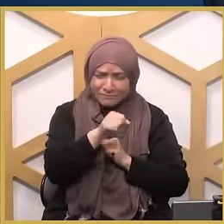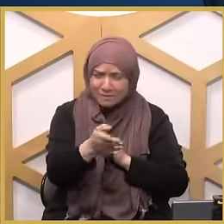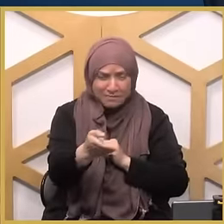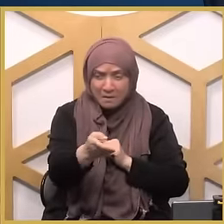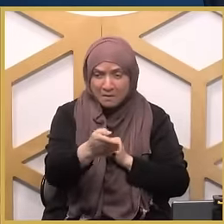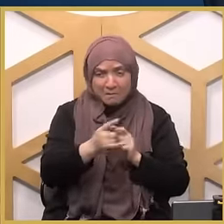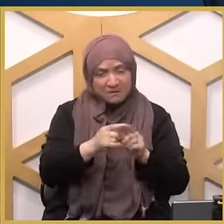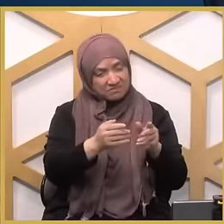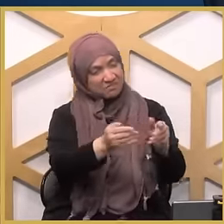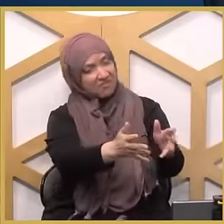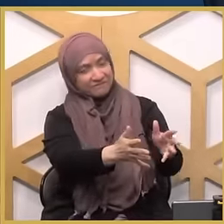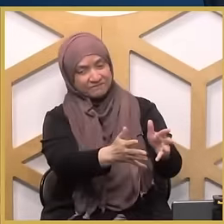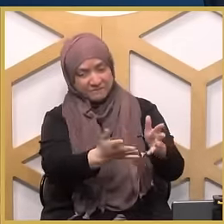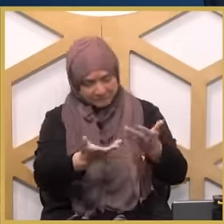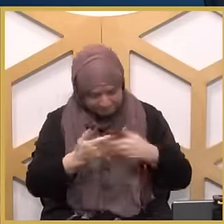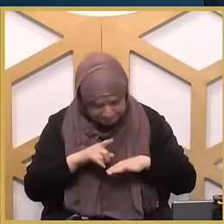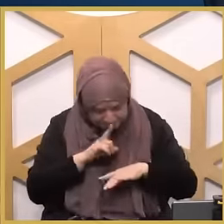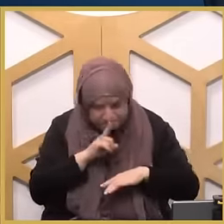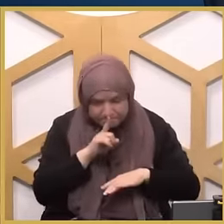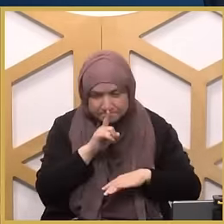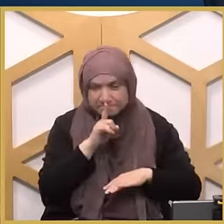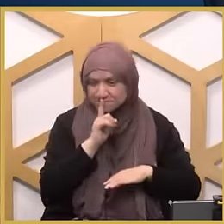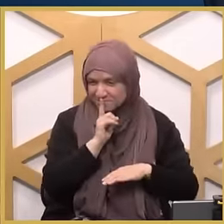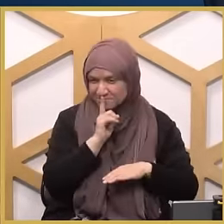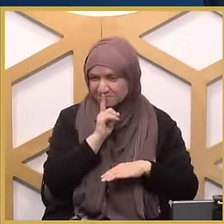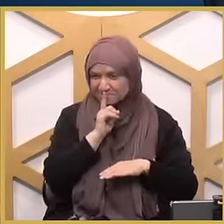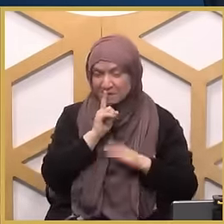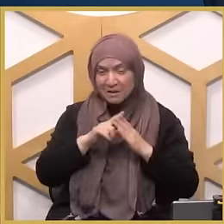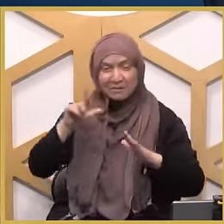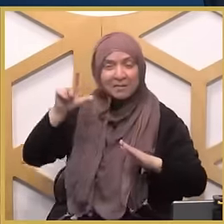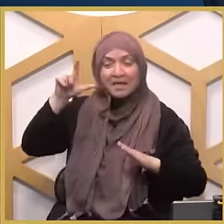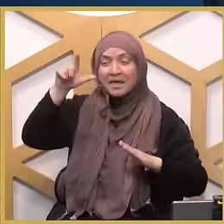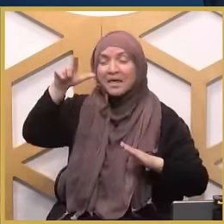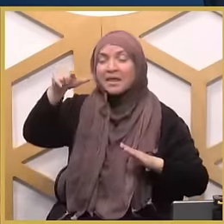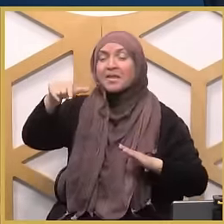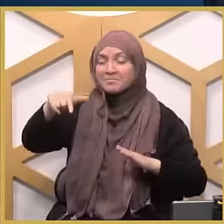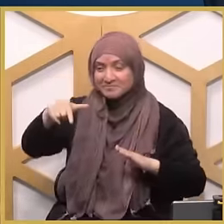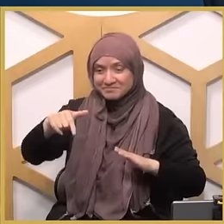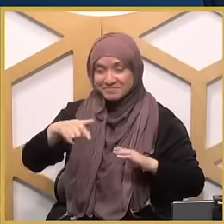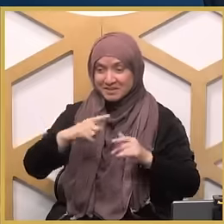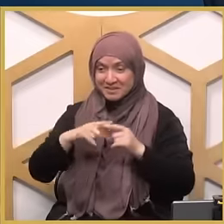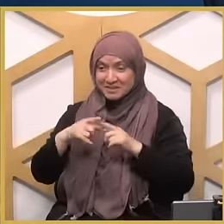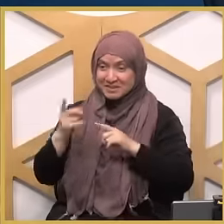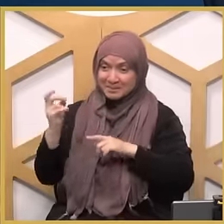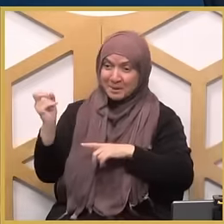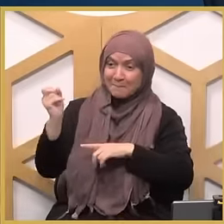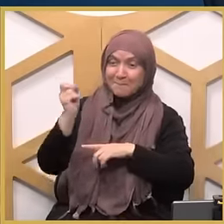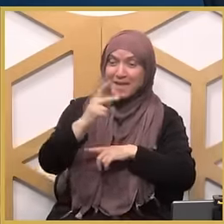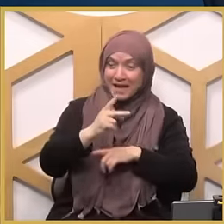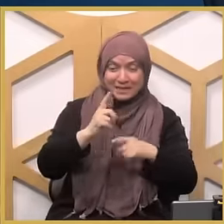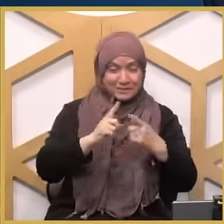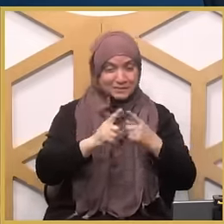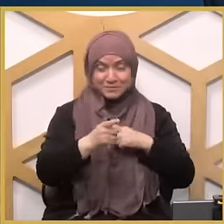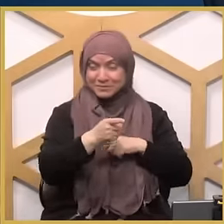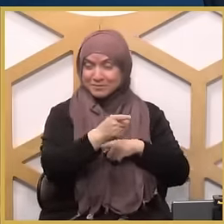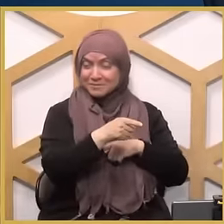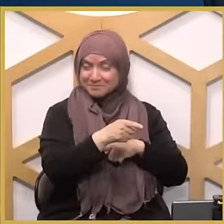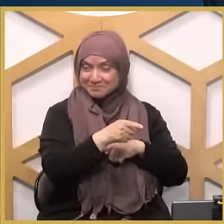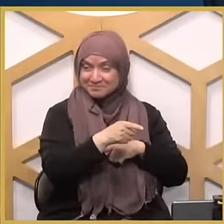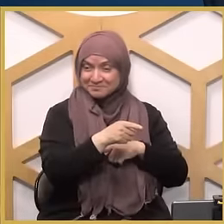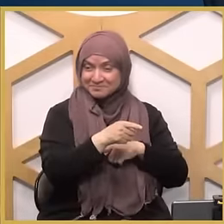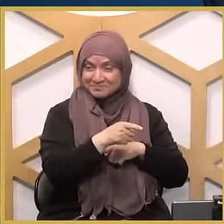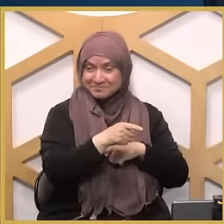subhanAllah. And they both raised the foundation of the Kaaba as a reward for their service. What did Allah ask Ibrahim to